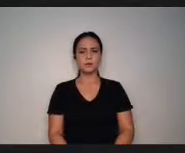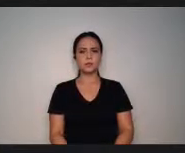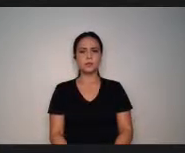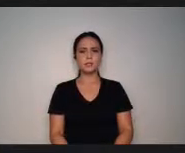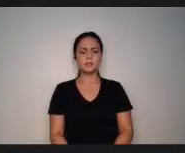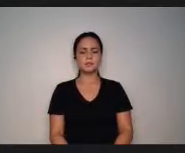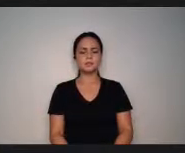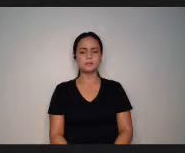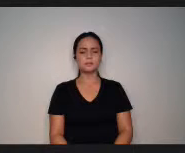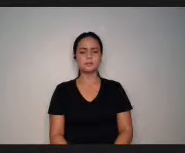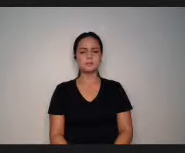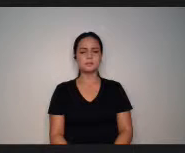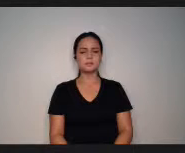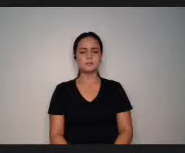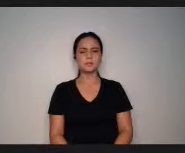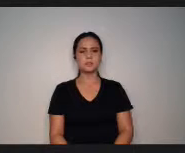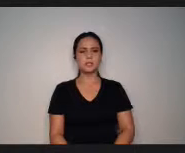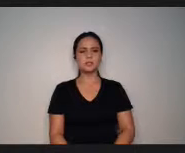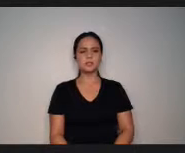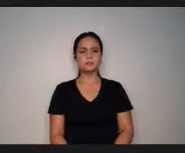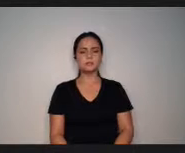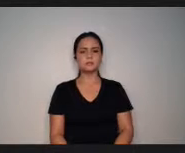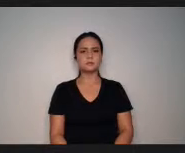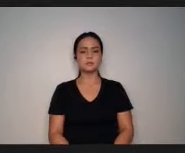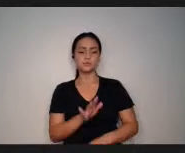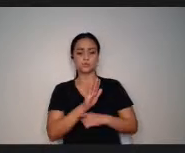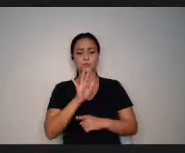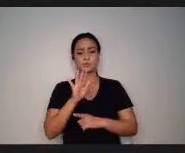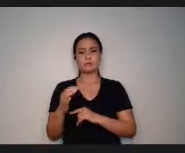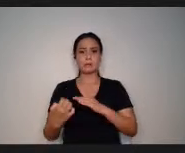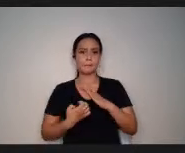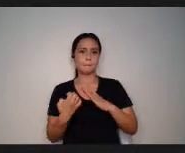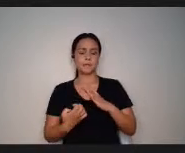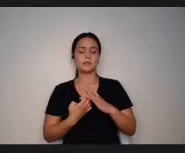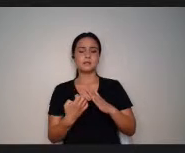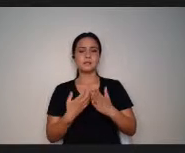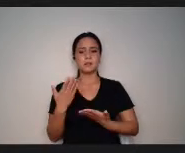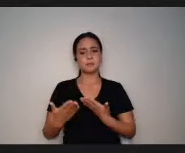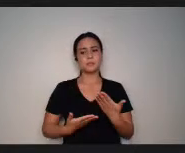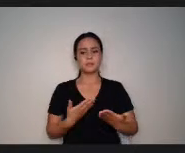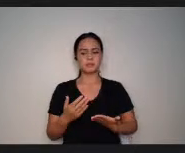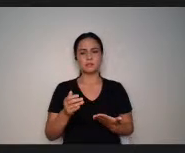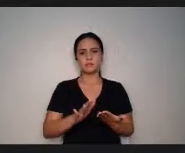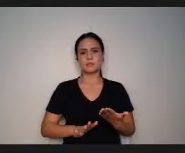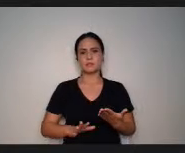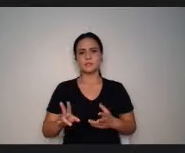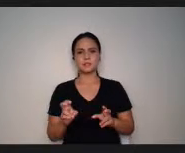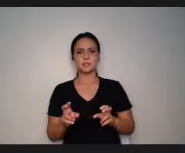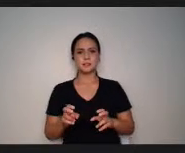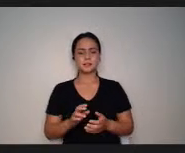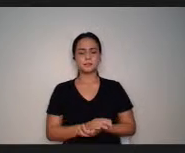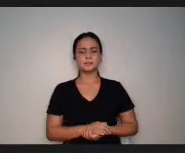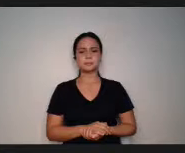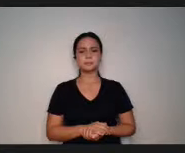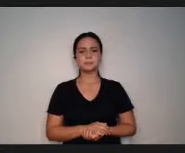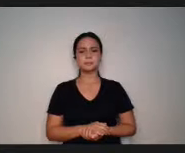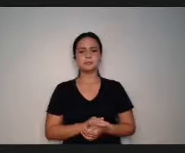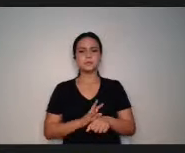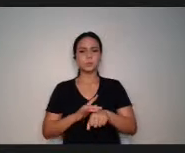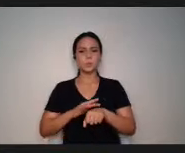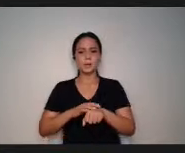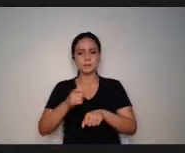is as well in Australia, South Korea, Mexico, and Chile. Unfortunately, in the United States, we do not have any